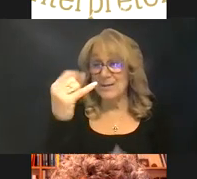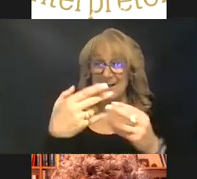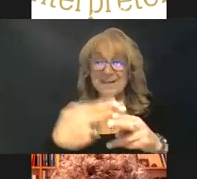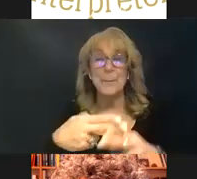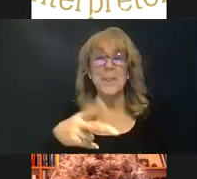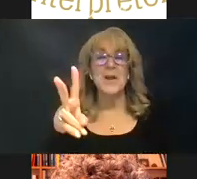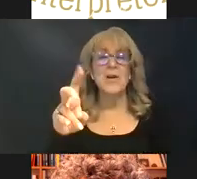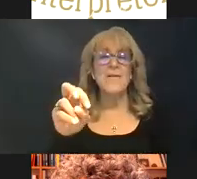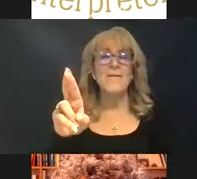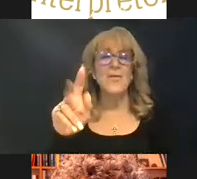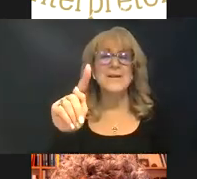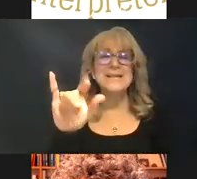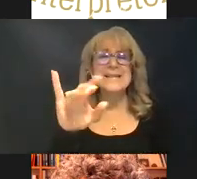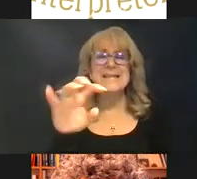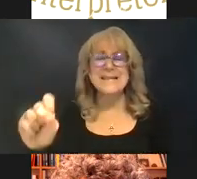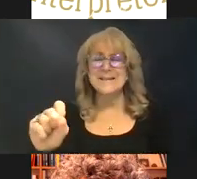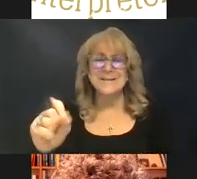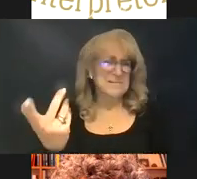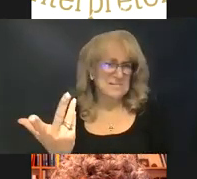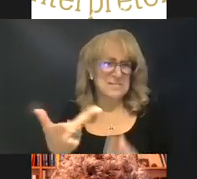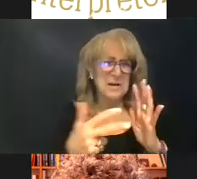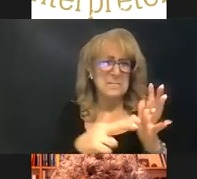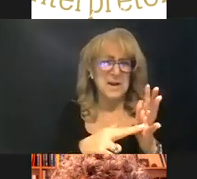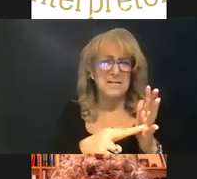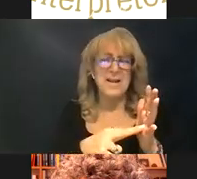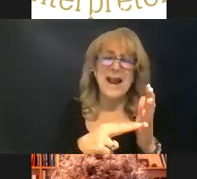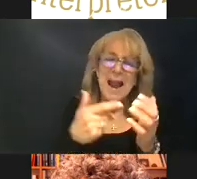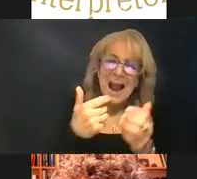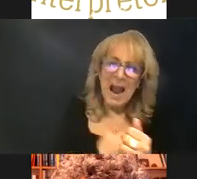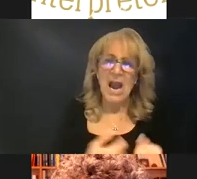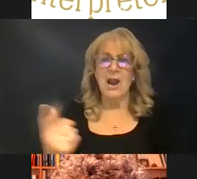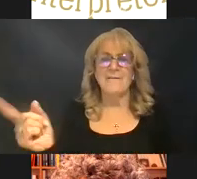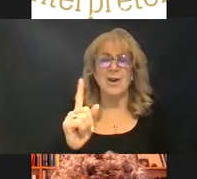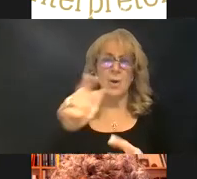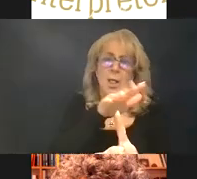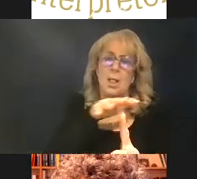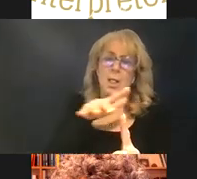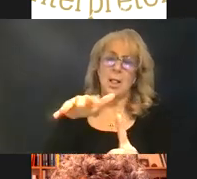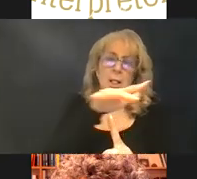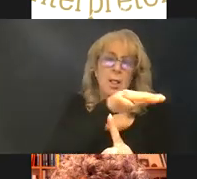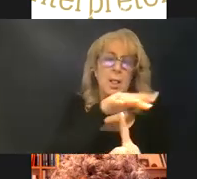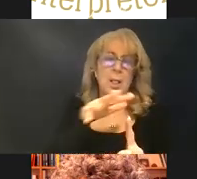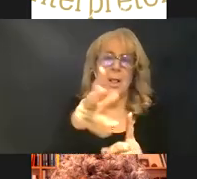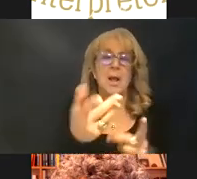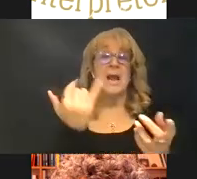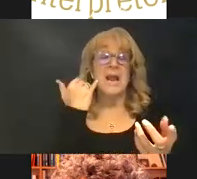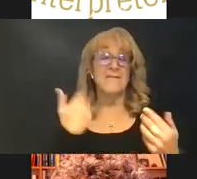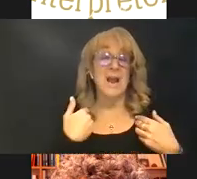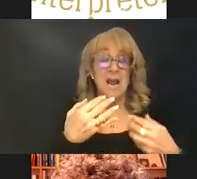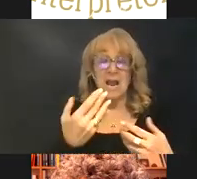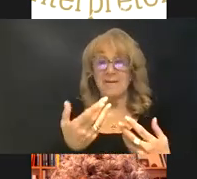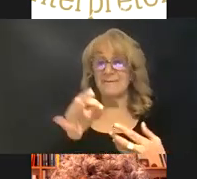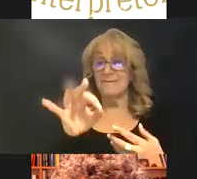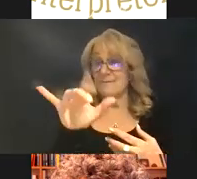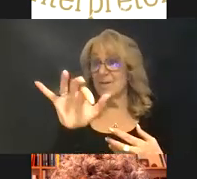vortices? Vortices are everywhere. And whenever you have fluids that are moving around, then what we scientists often